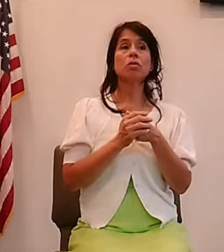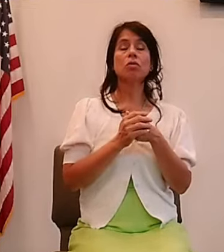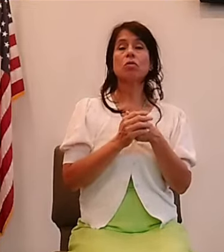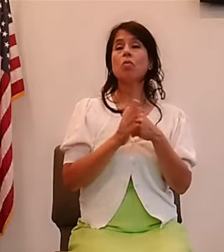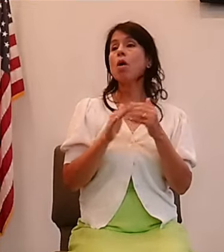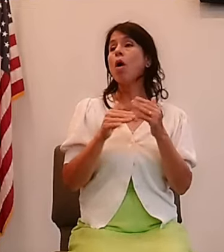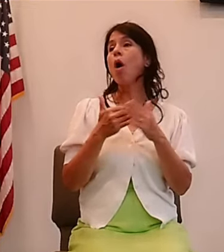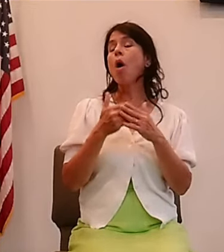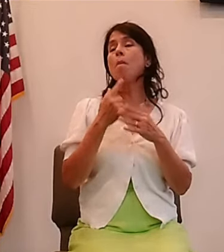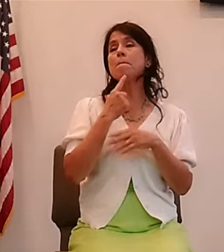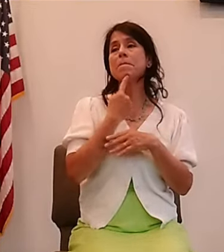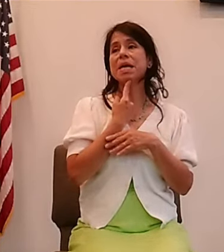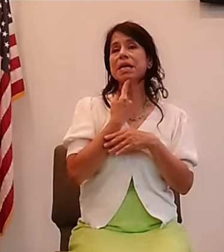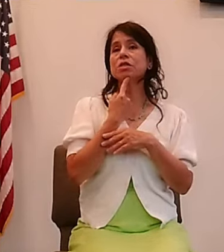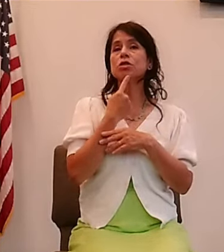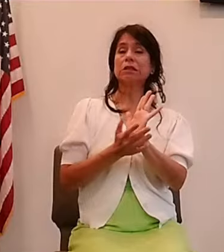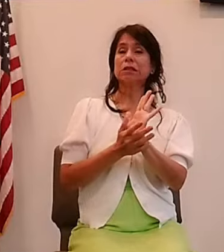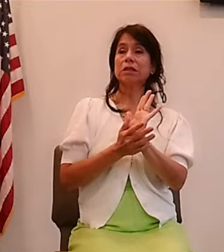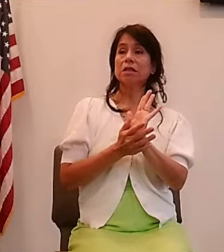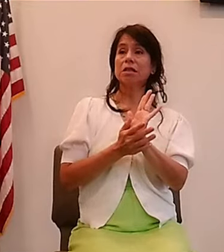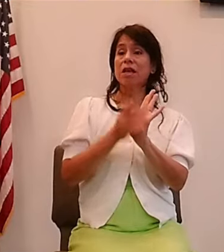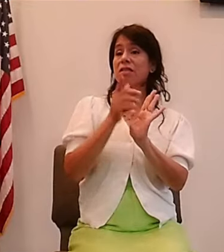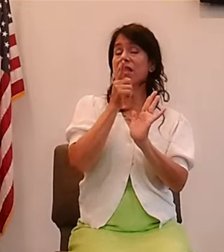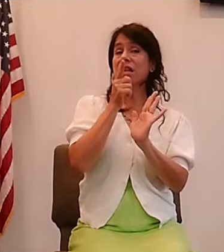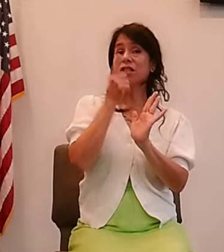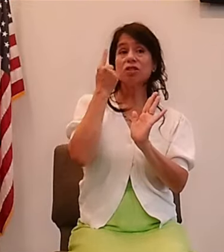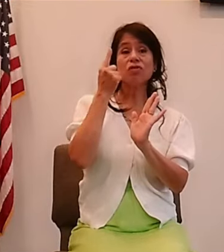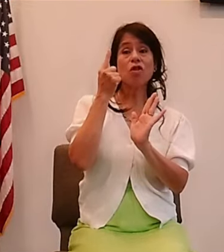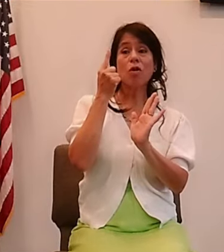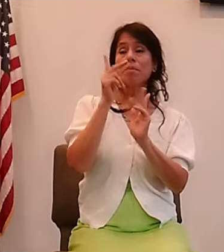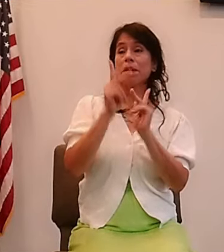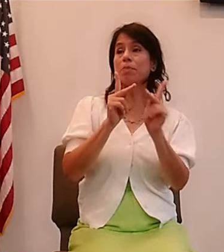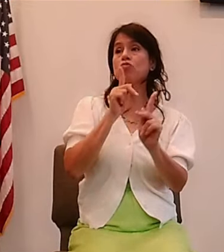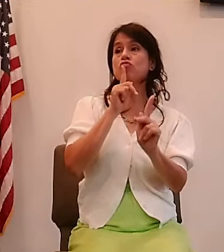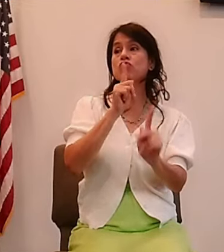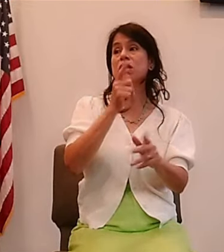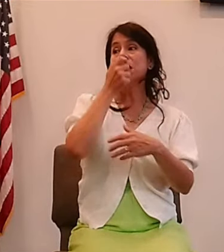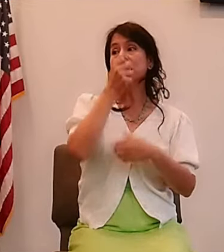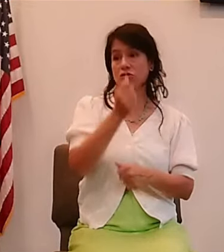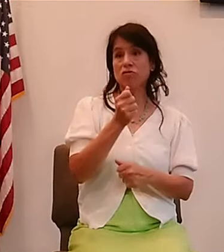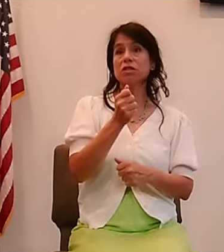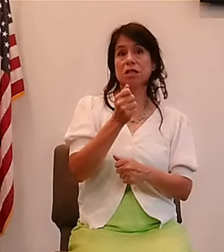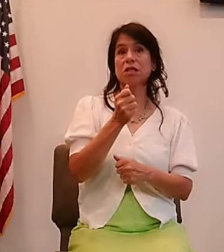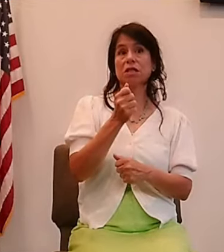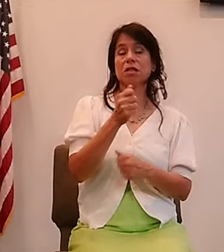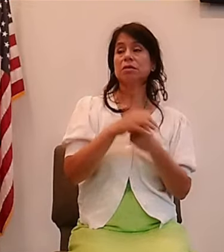Pastor Joe and his wife Maya were our youth. For people who are actually interested in being workers,